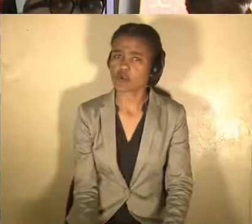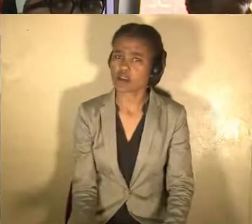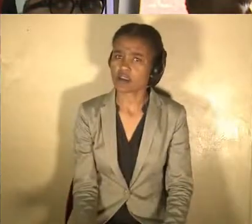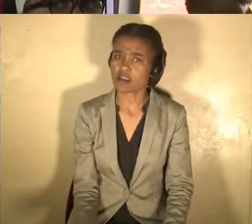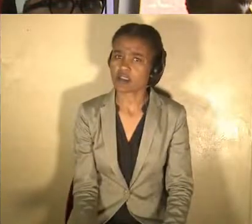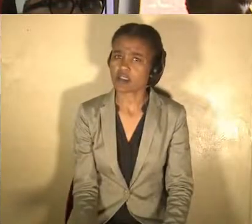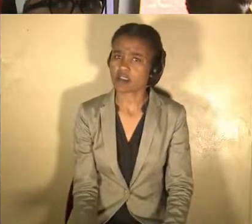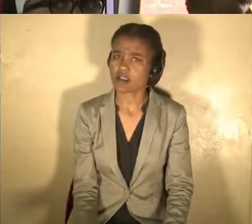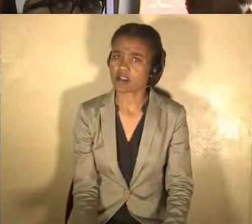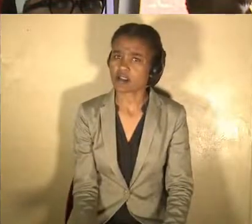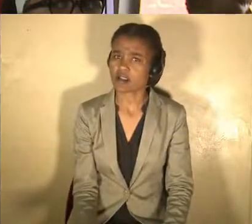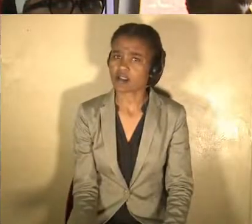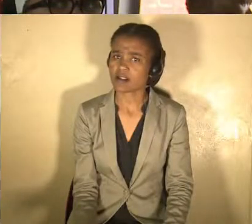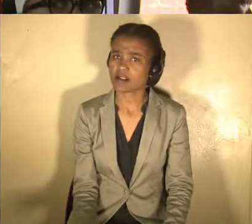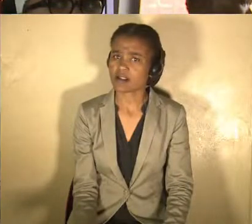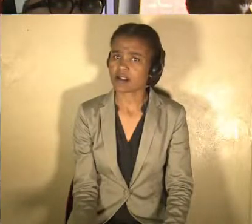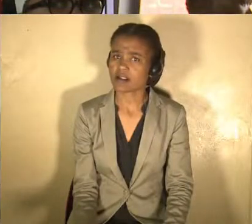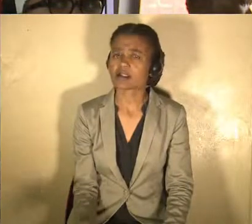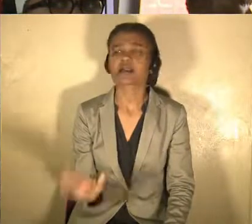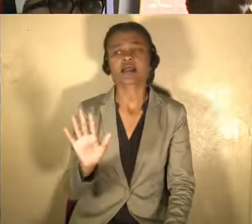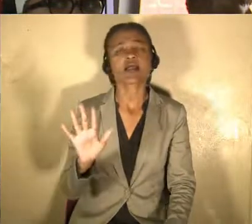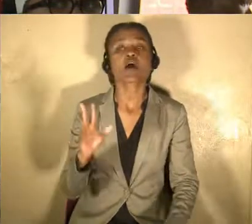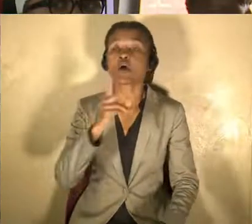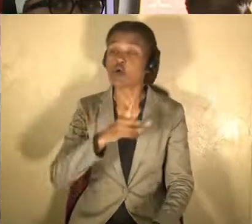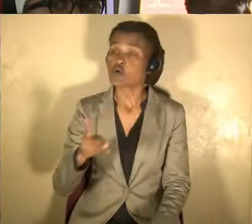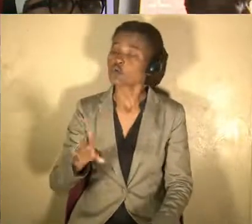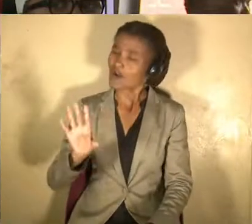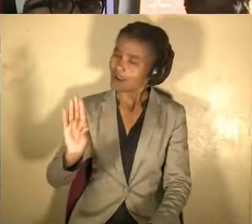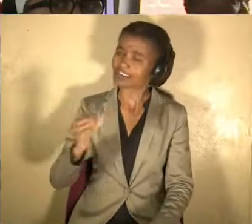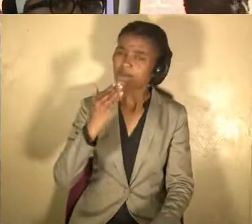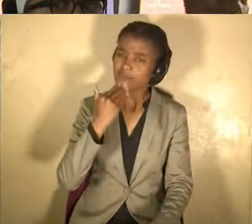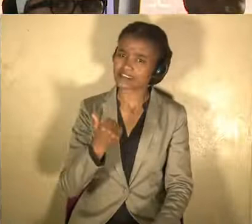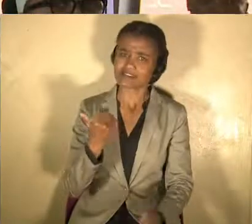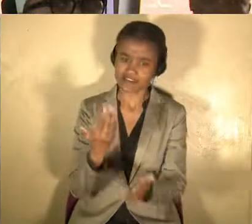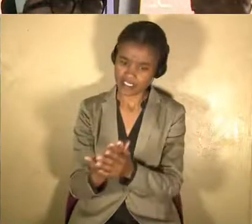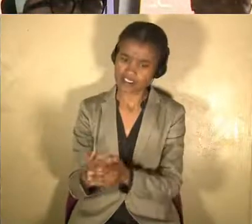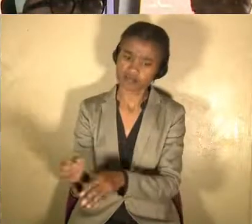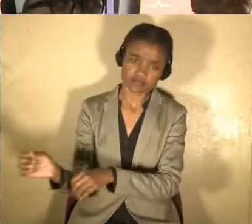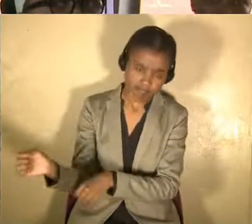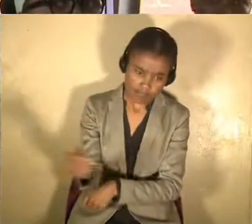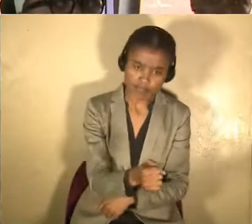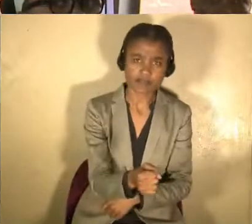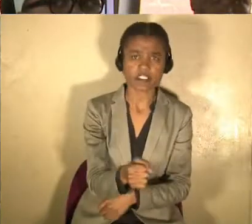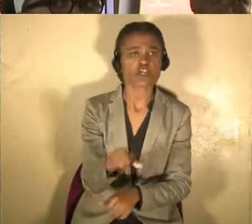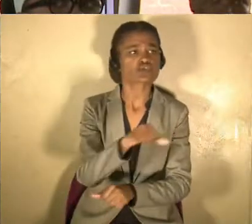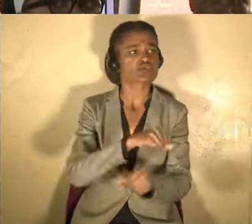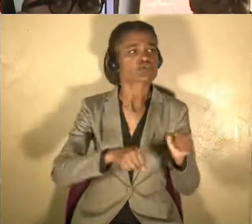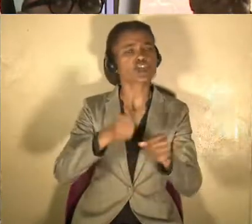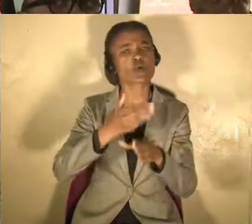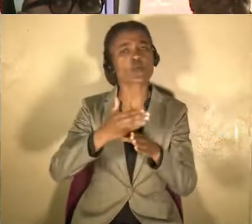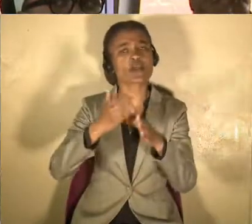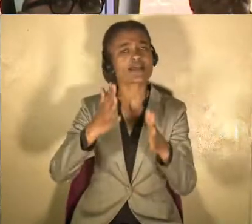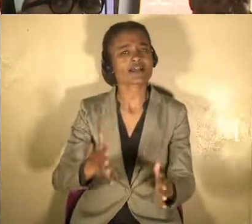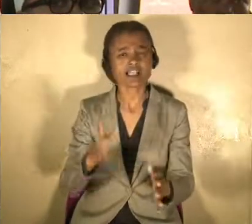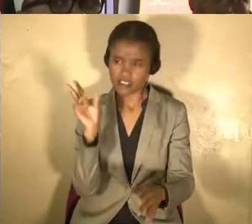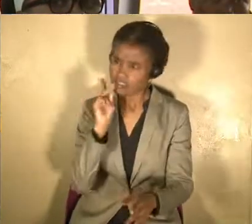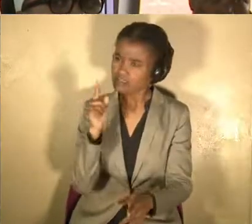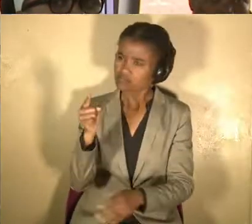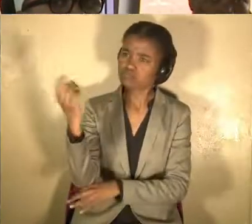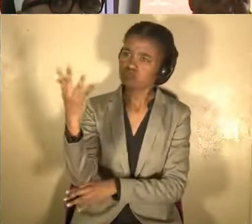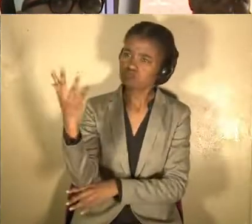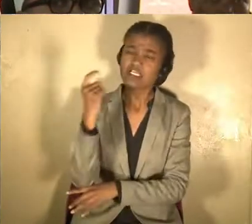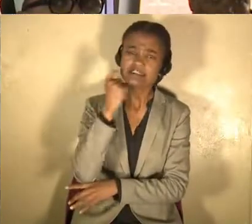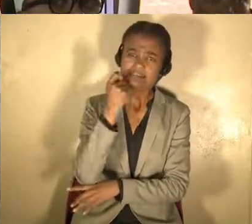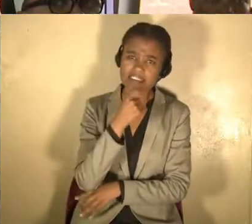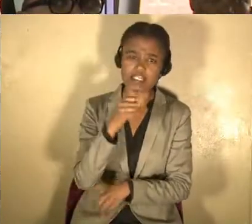into engizoyicela ngicela ukuthi nibe nama social worker. Ngivile umama ngapha ekhuluma ukuthi ama social worker this and that. But manje ezikolweni especially